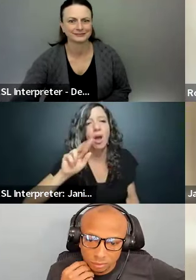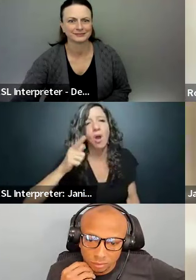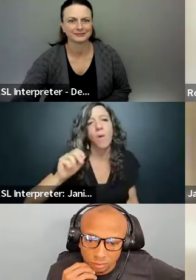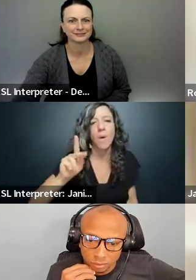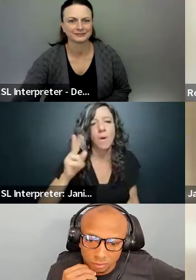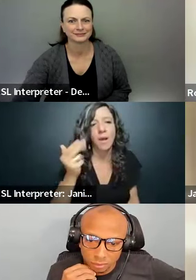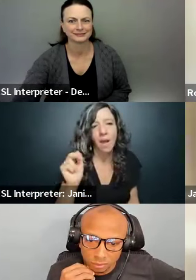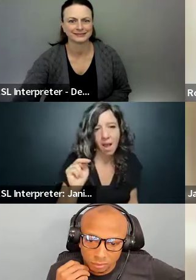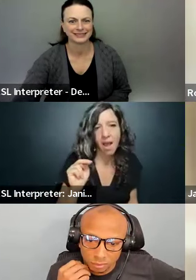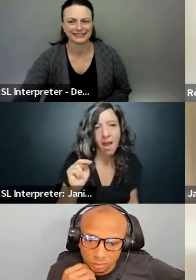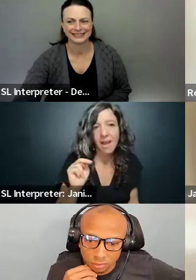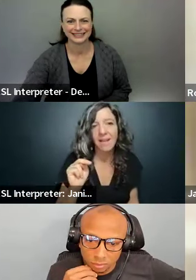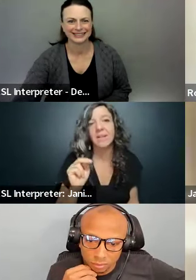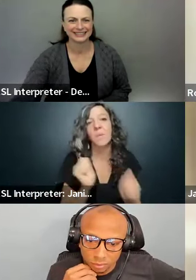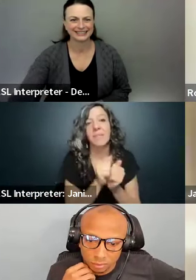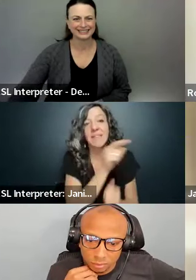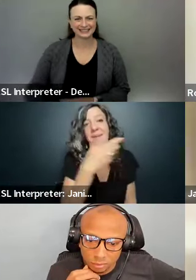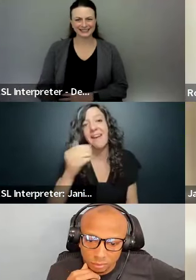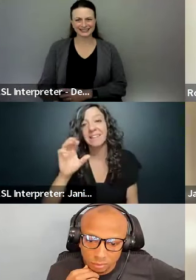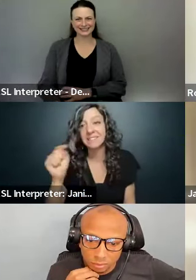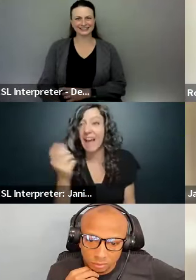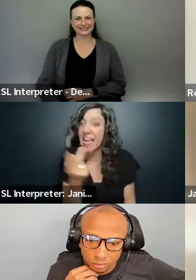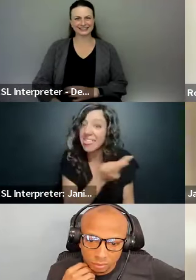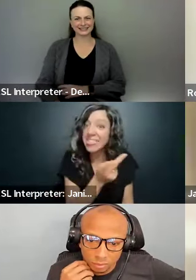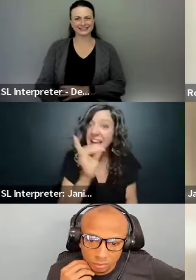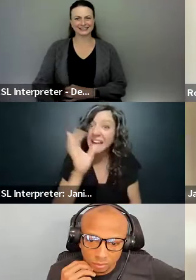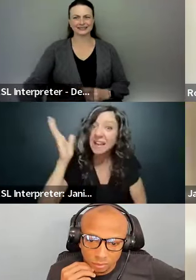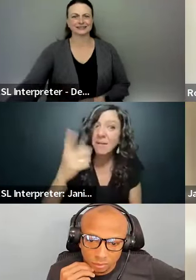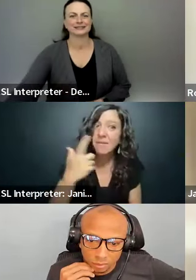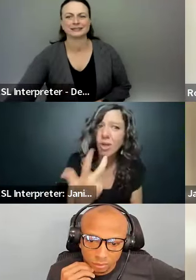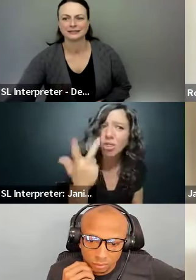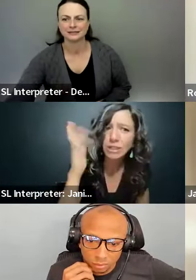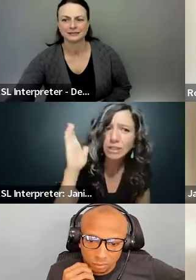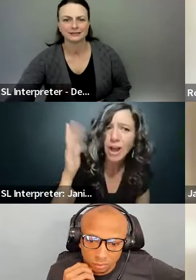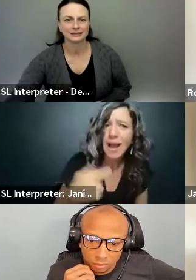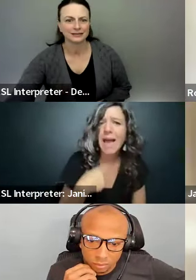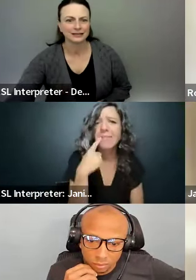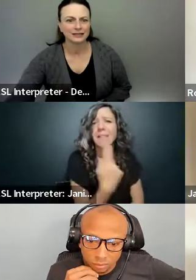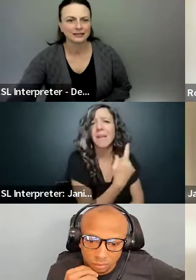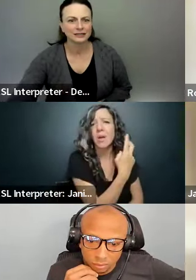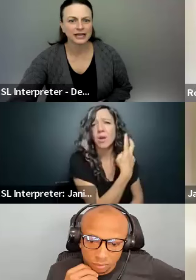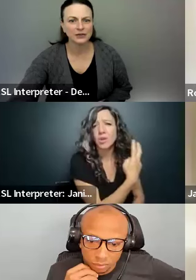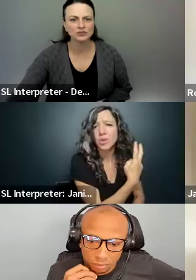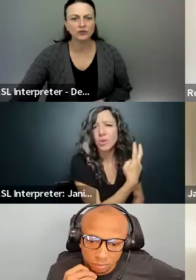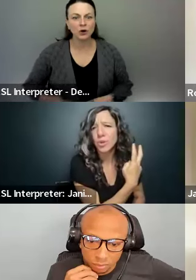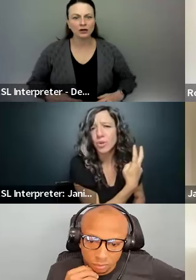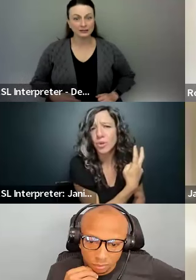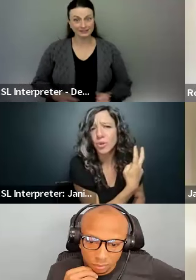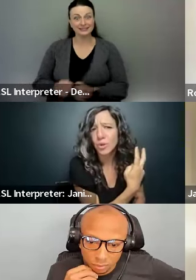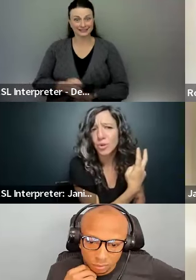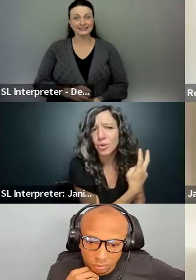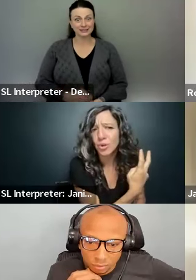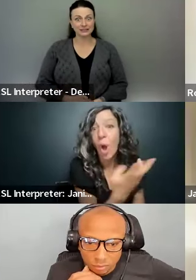3 talks. So I don't know if 2 for KubeCon and 1 for, or I think 1 for KubeCon and 2 for ArgoCon. Yeah, there's 4.